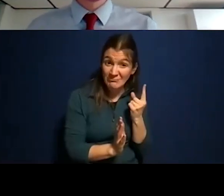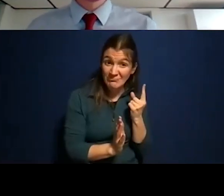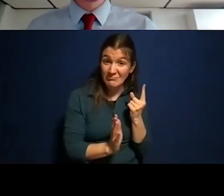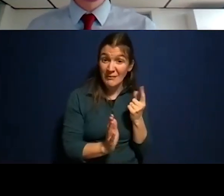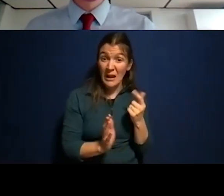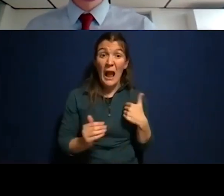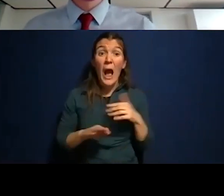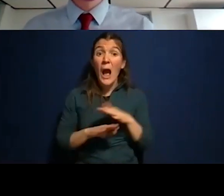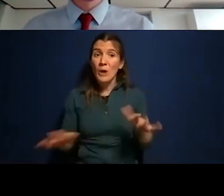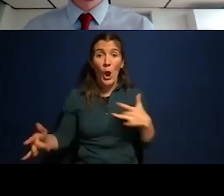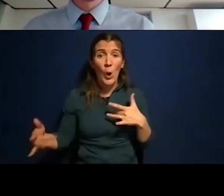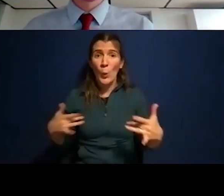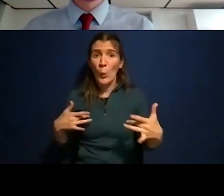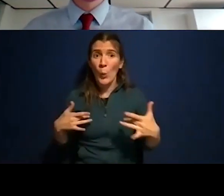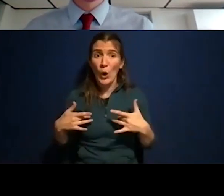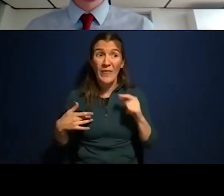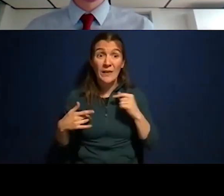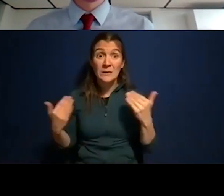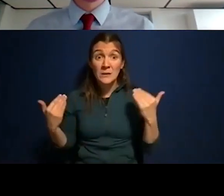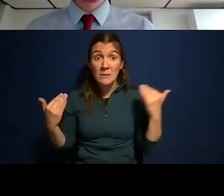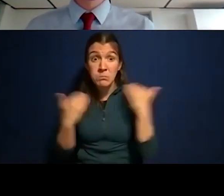I'm not worried about this breaking the bank.